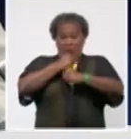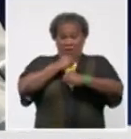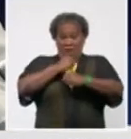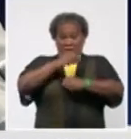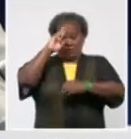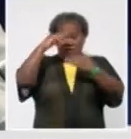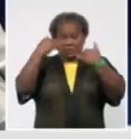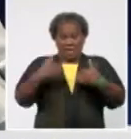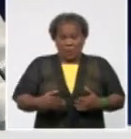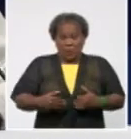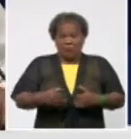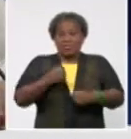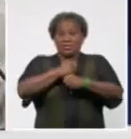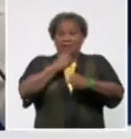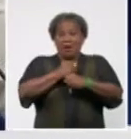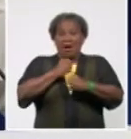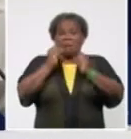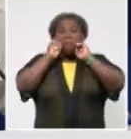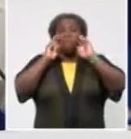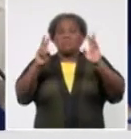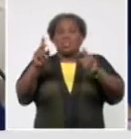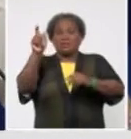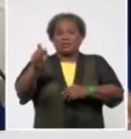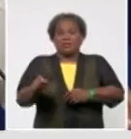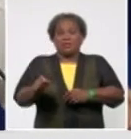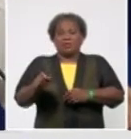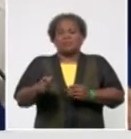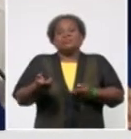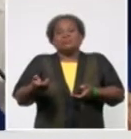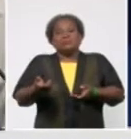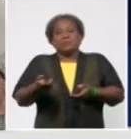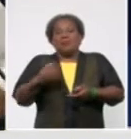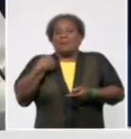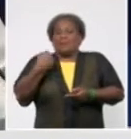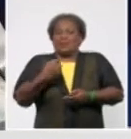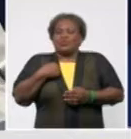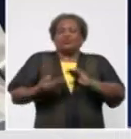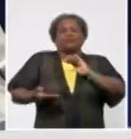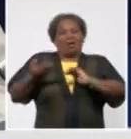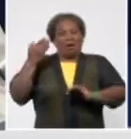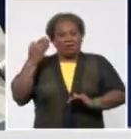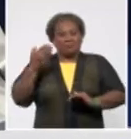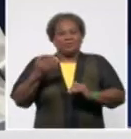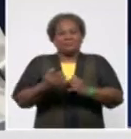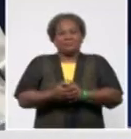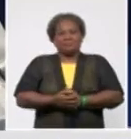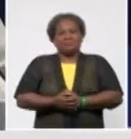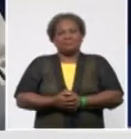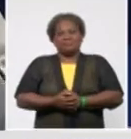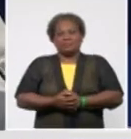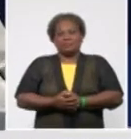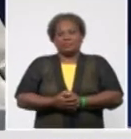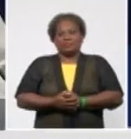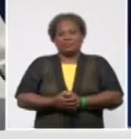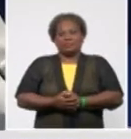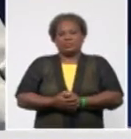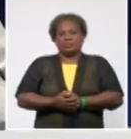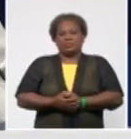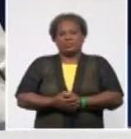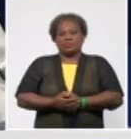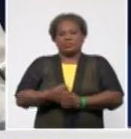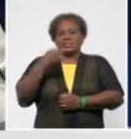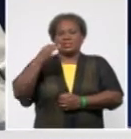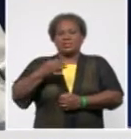pandemic. Yesterday, 52 patients were discharged from hospital, not a positive indicator regarding